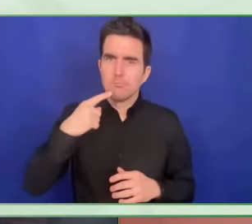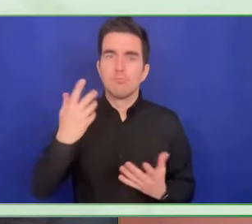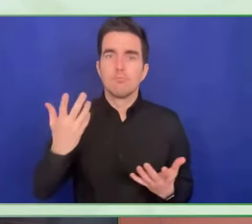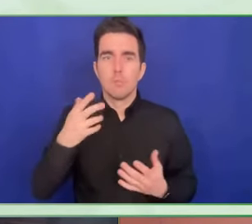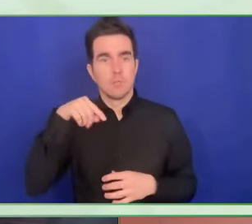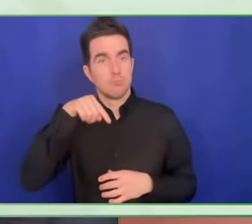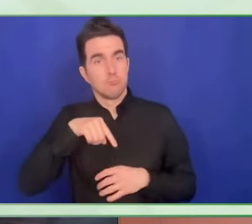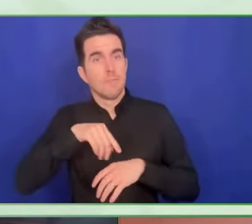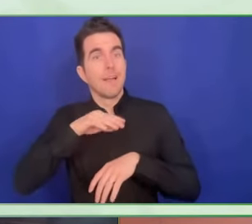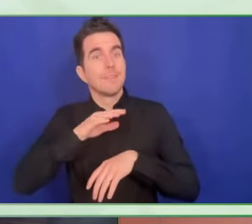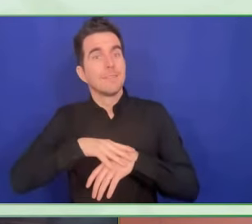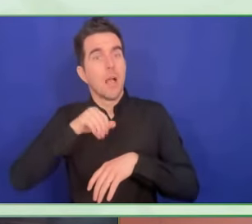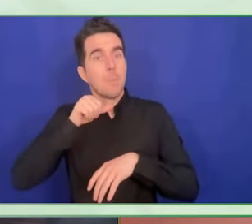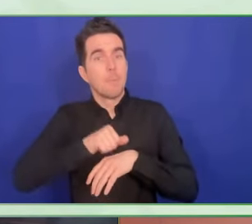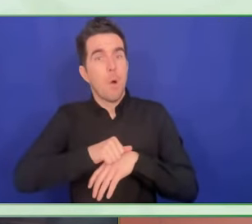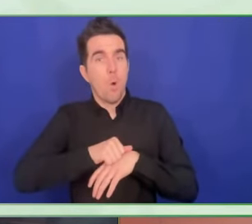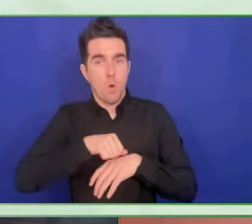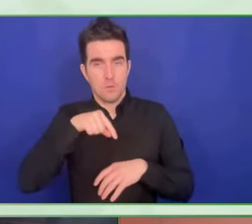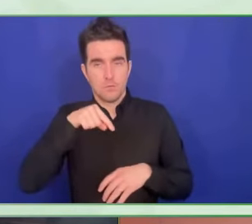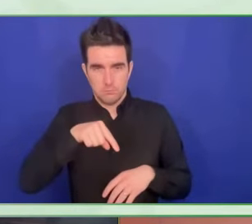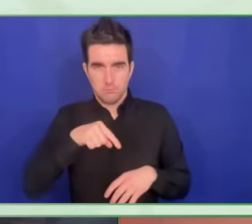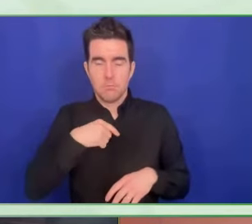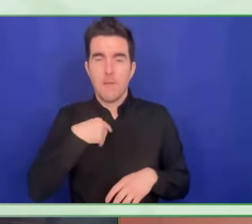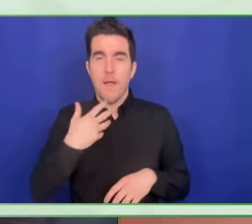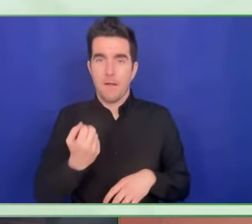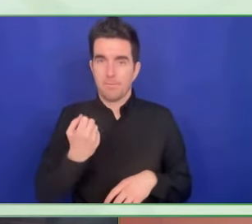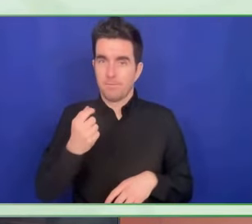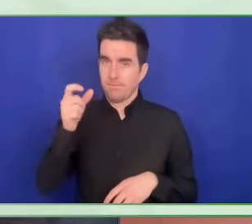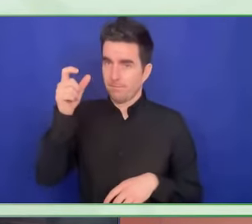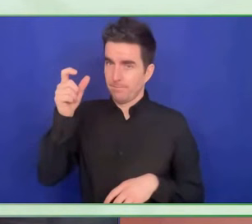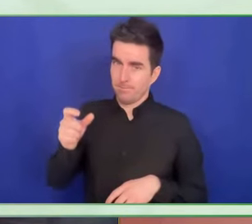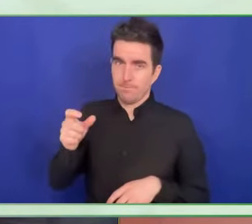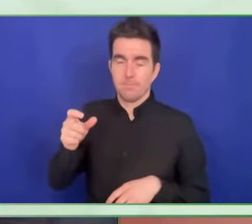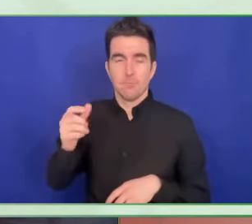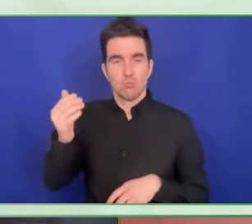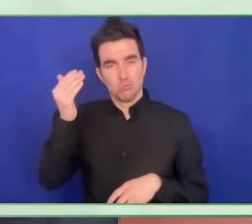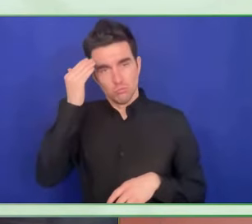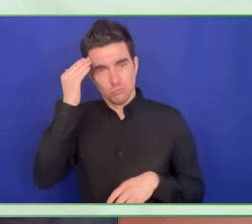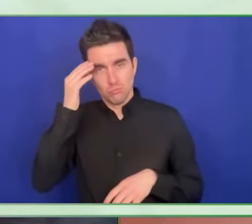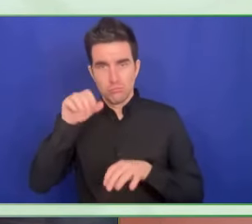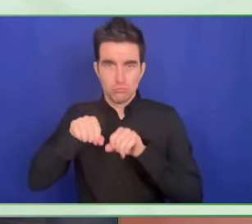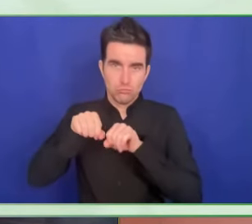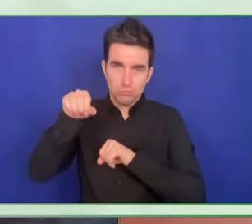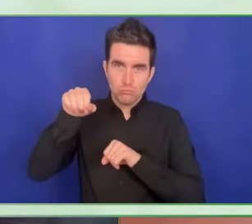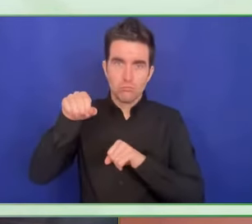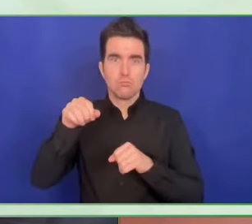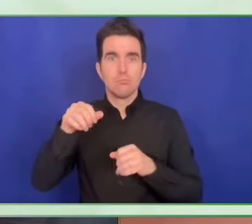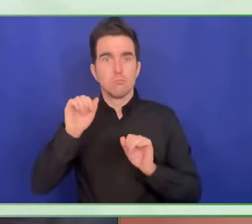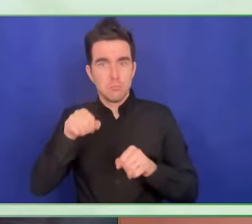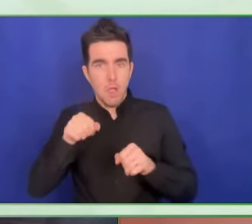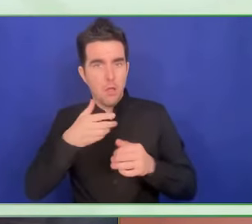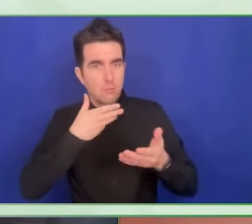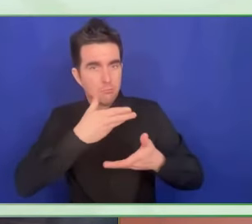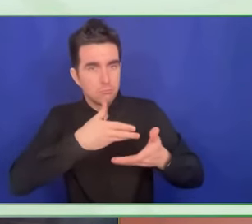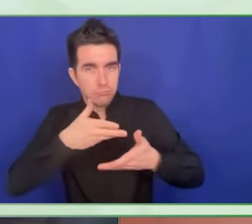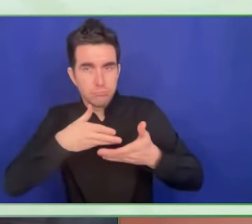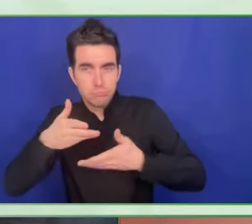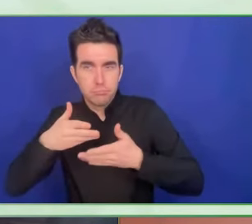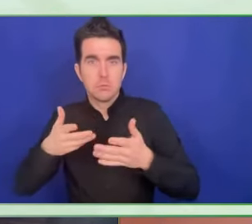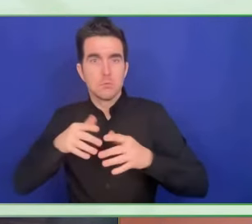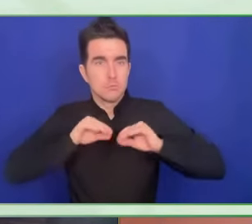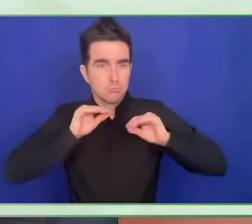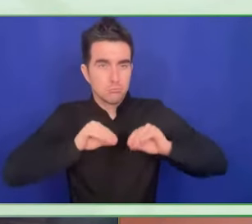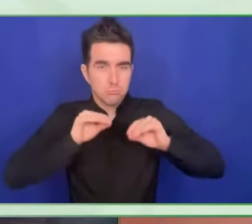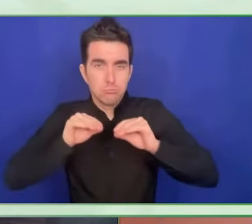And so we don't actually have representation of male educators in this area. So it is definitely an area that we were tackling in